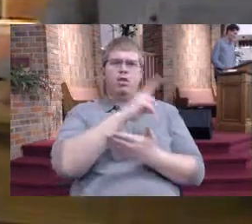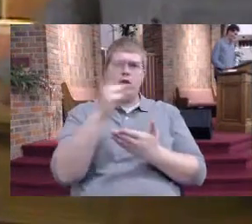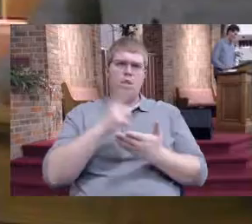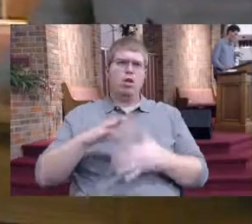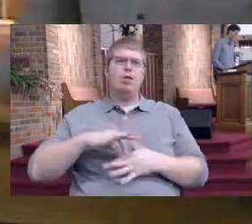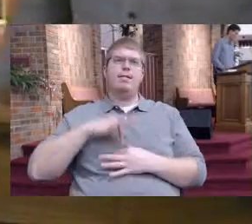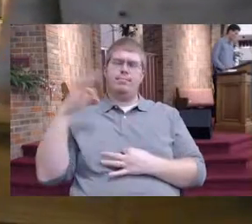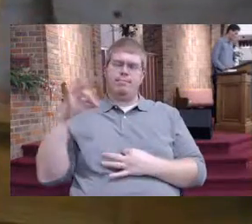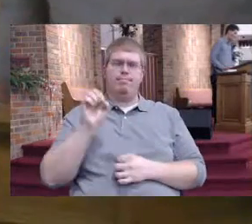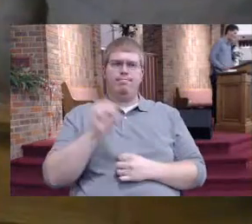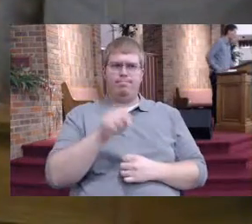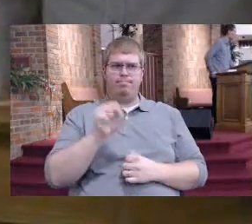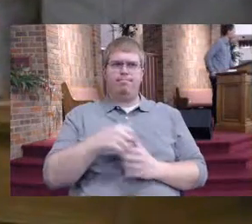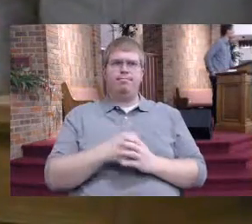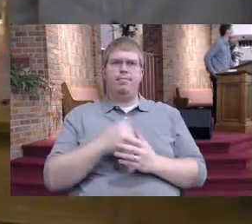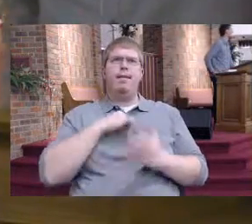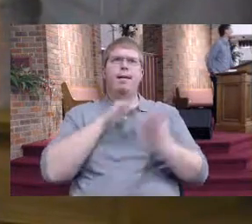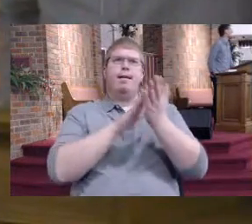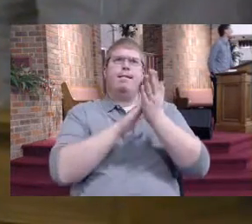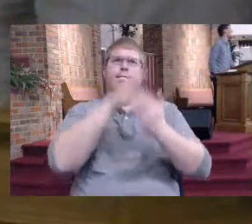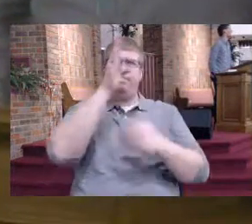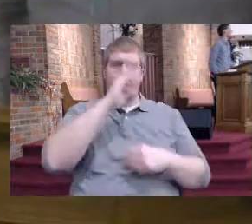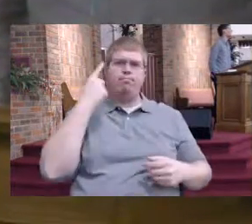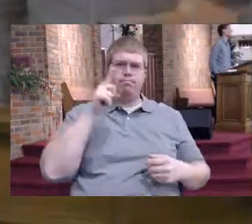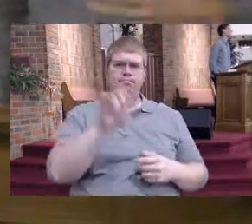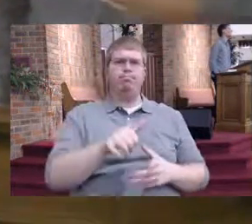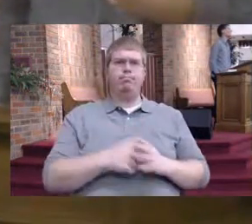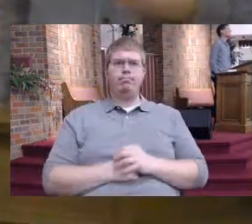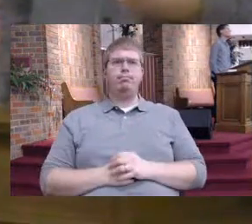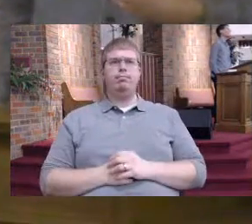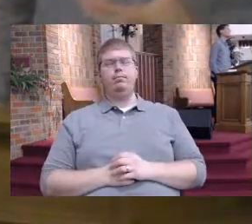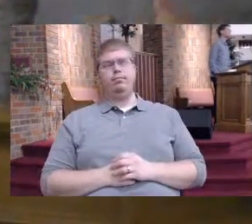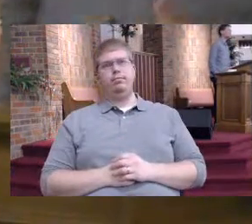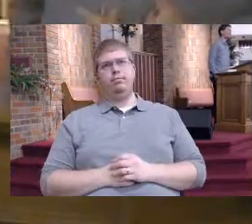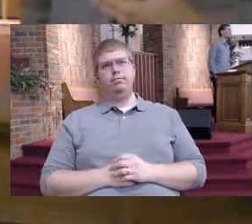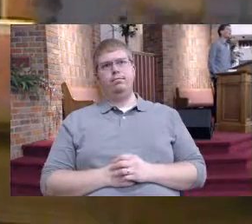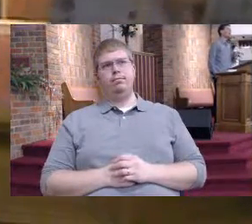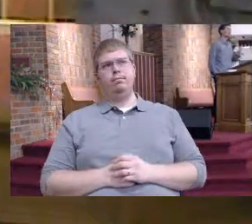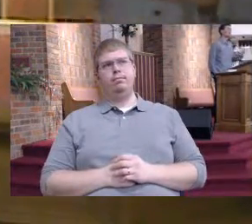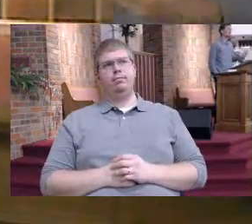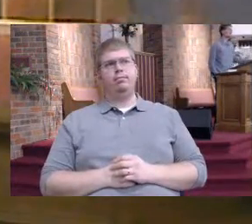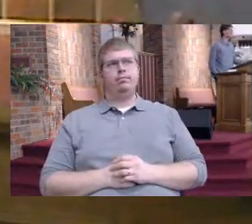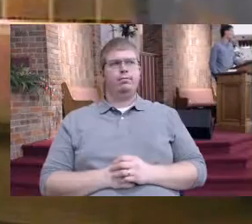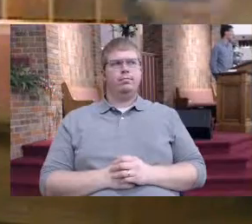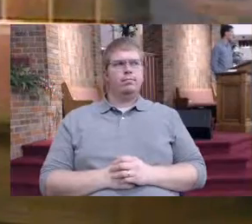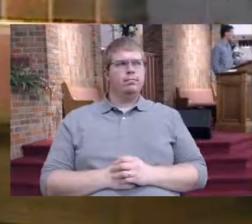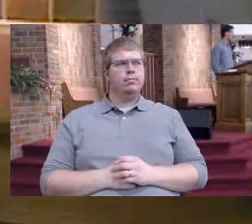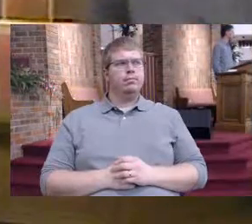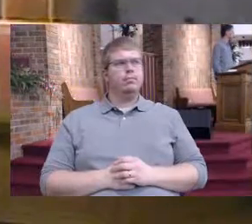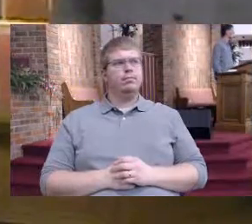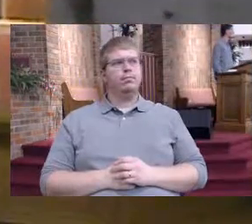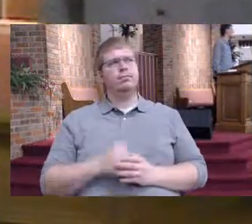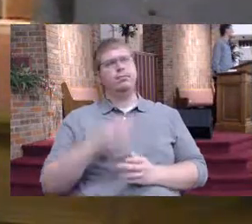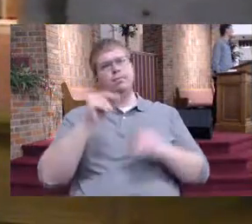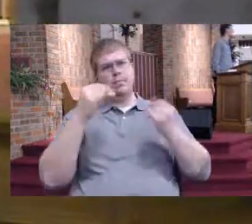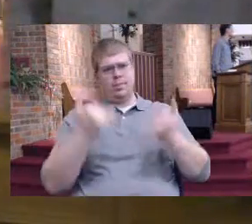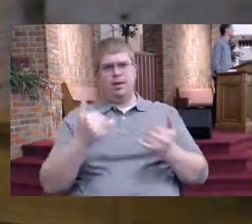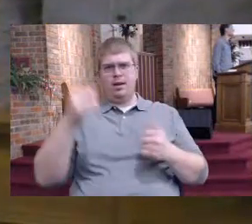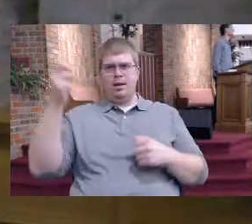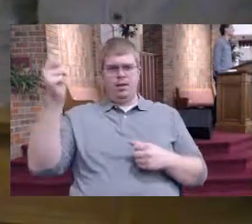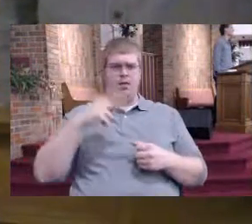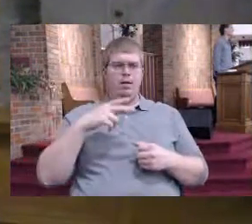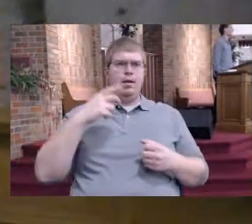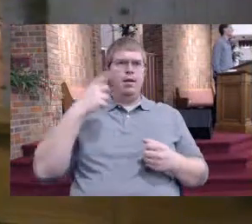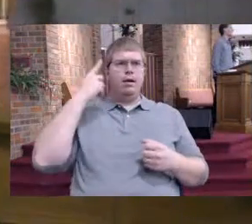Now, I want to wrap up with just a couple more things. This furlough and coming back and speaking with individuals in different